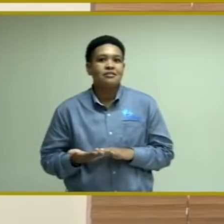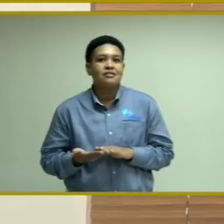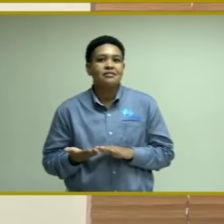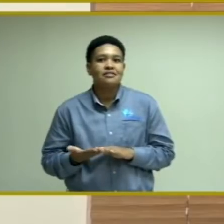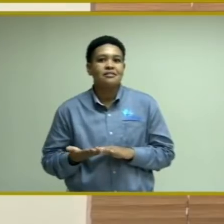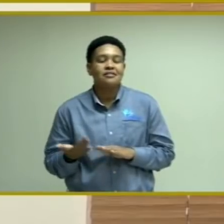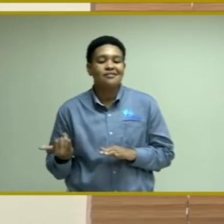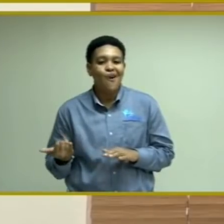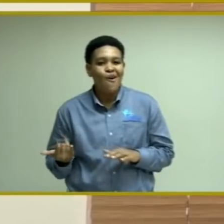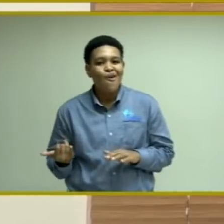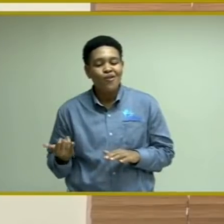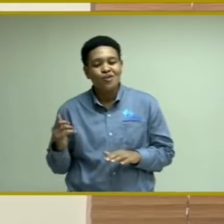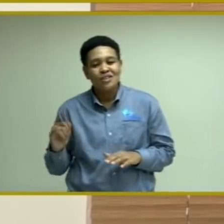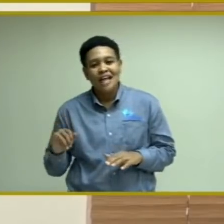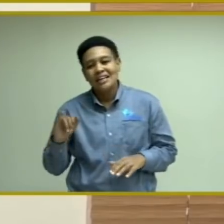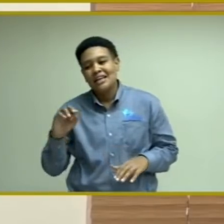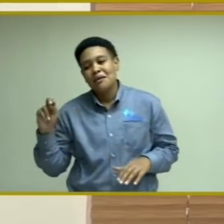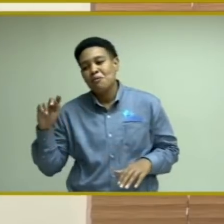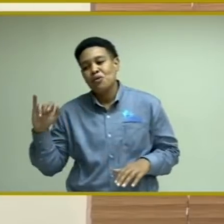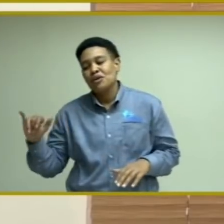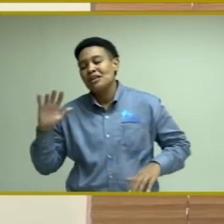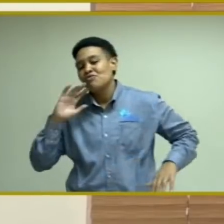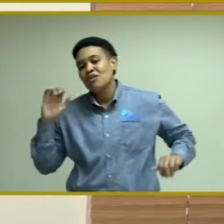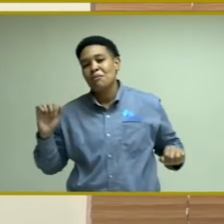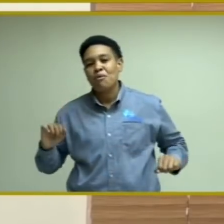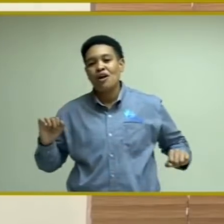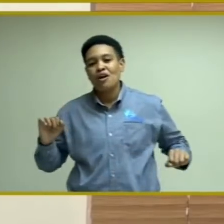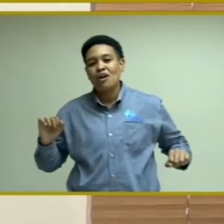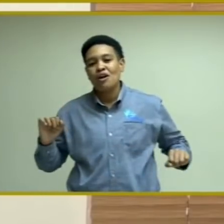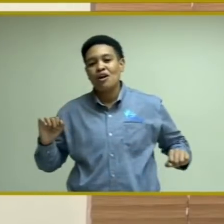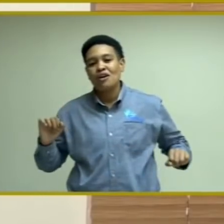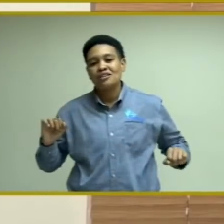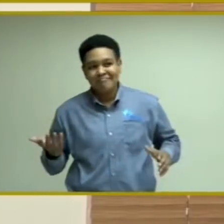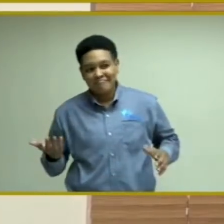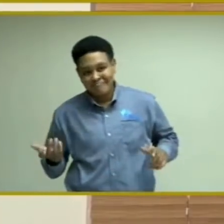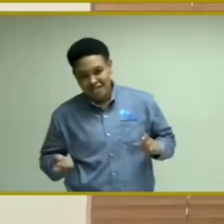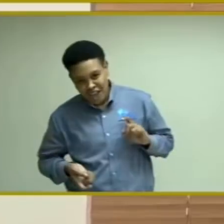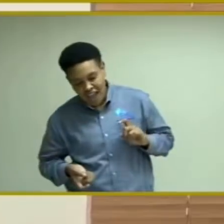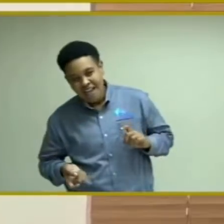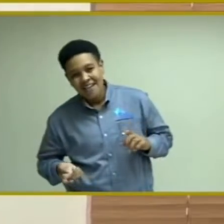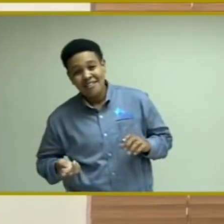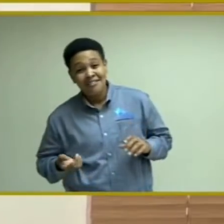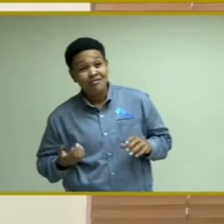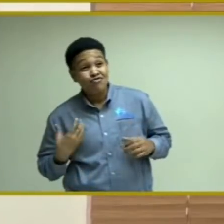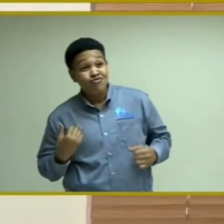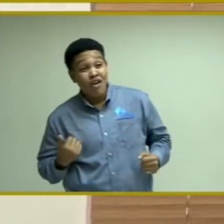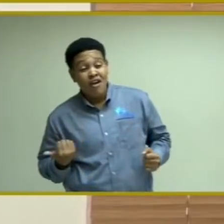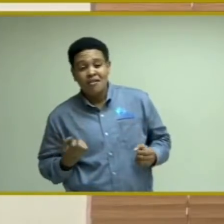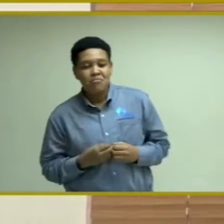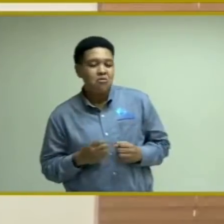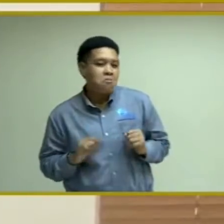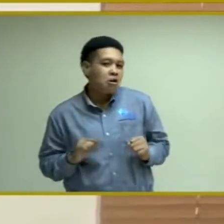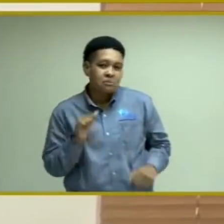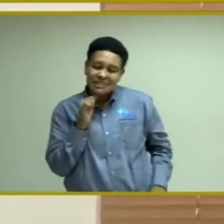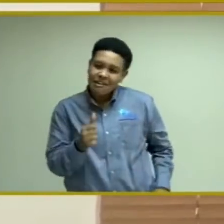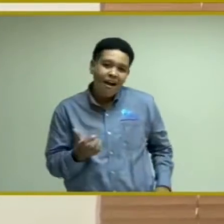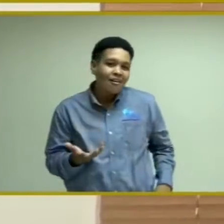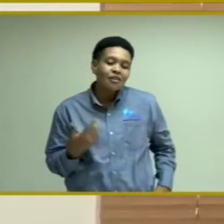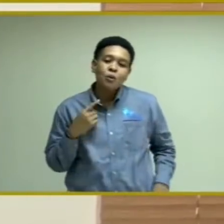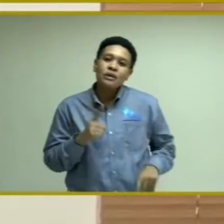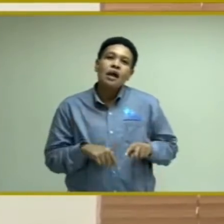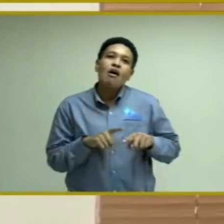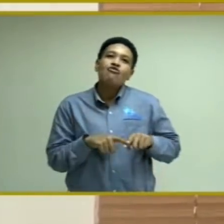So that immunity would have possibly have waned, so we can't rely on that.